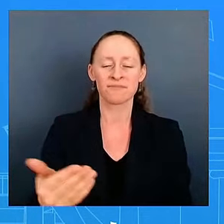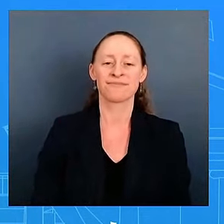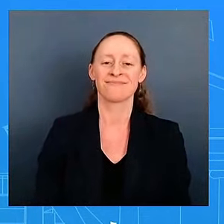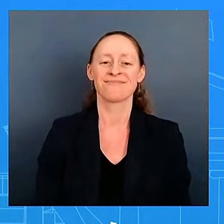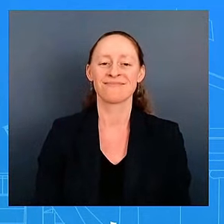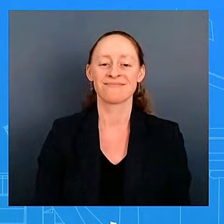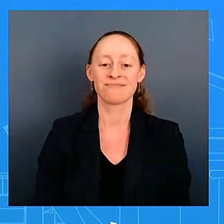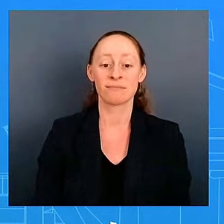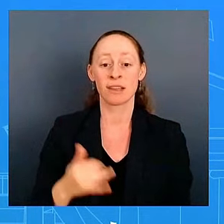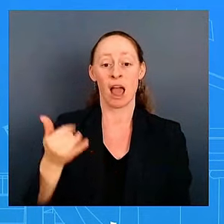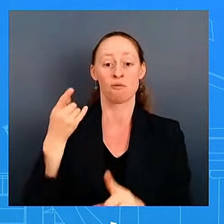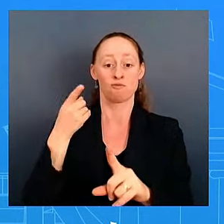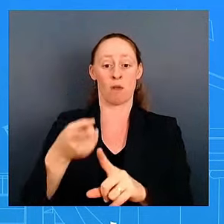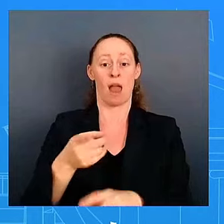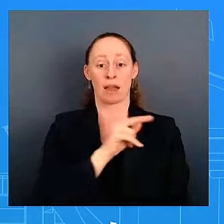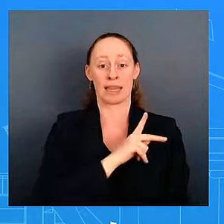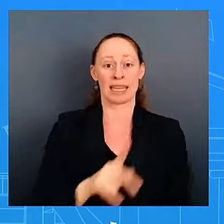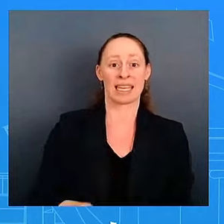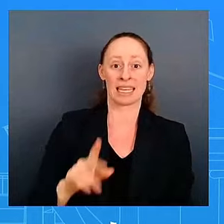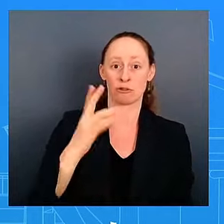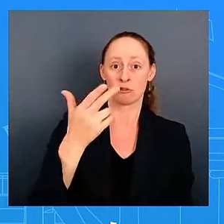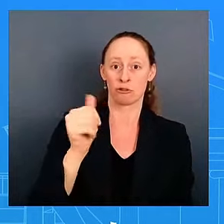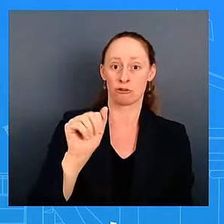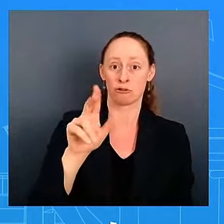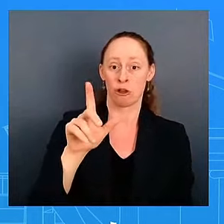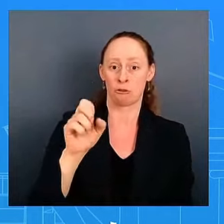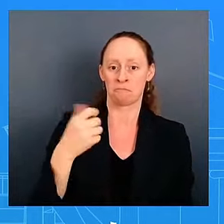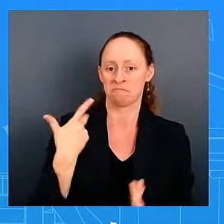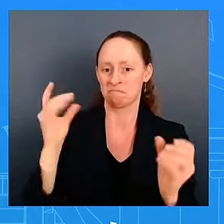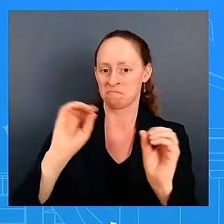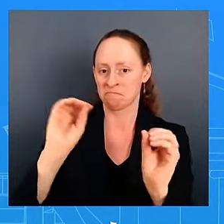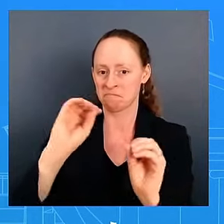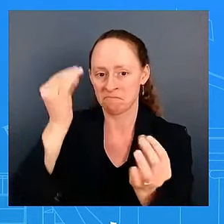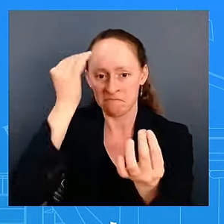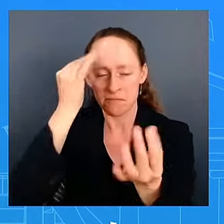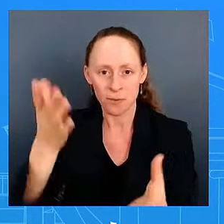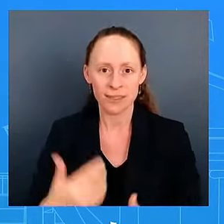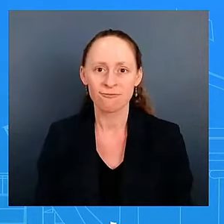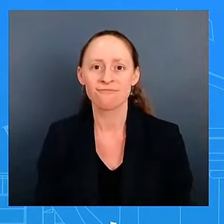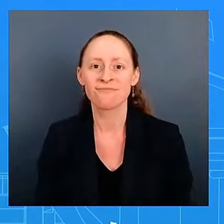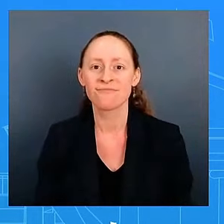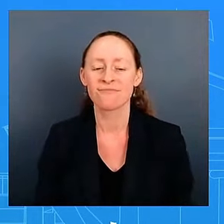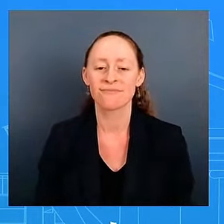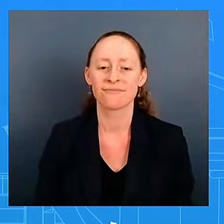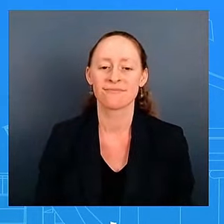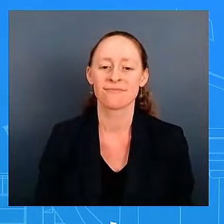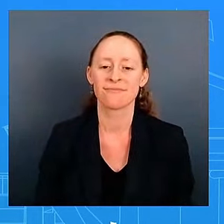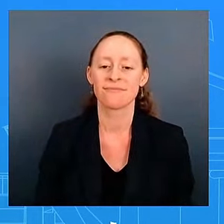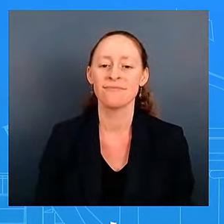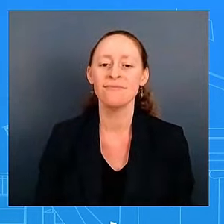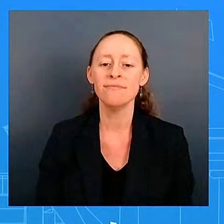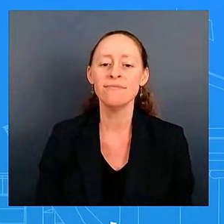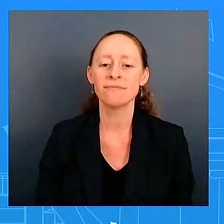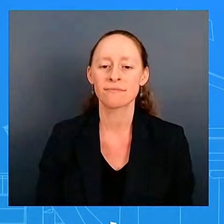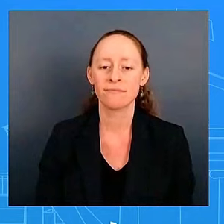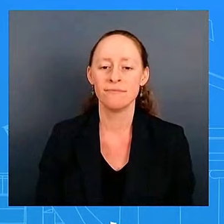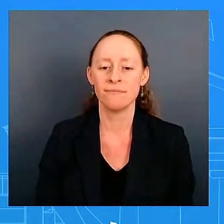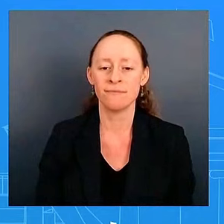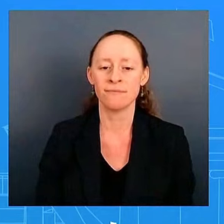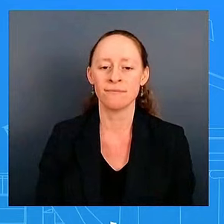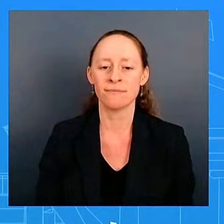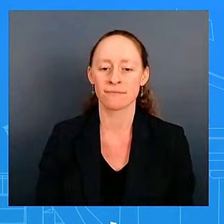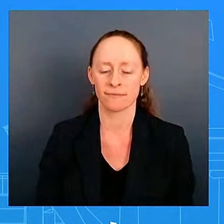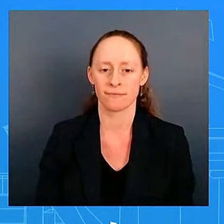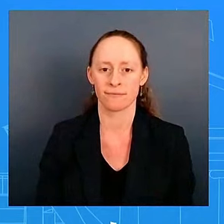at this time. Okay, next question. The President yesterday on Morning Joe said he wanted to make sure